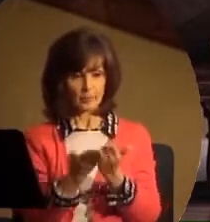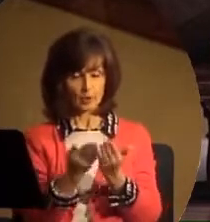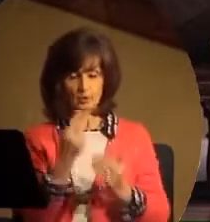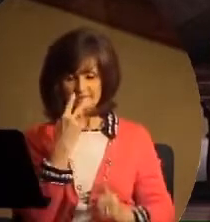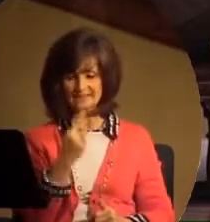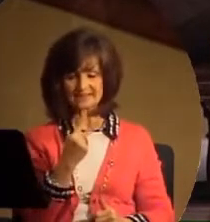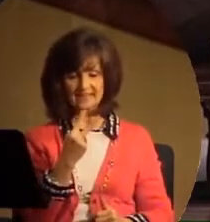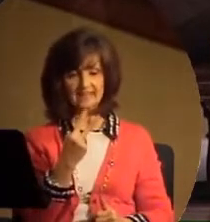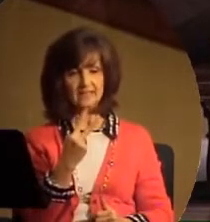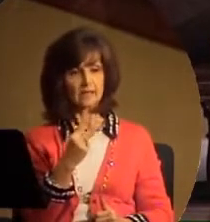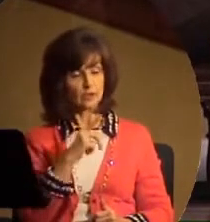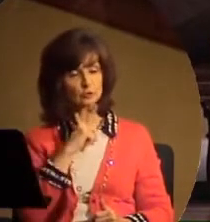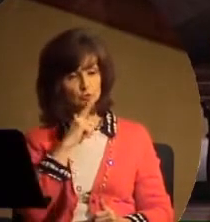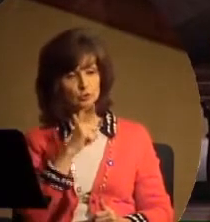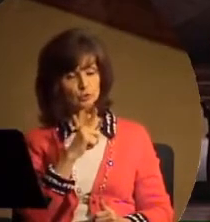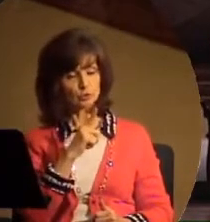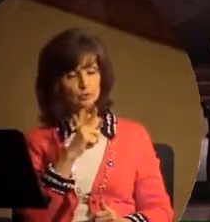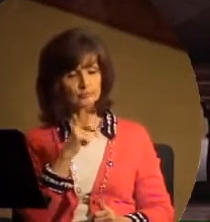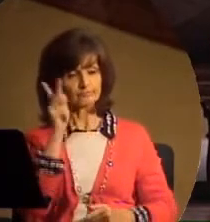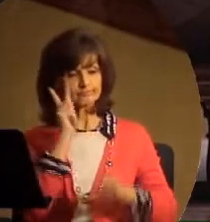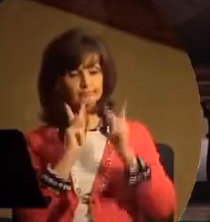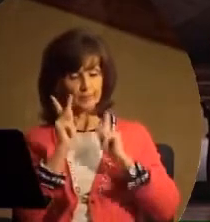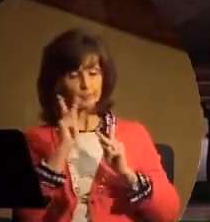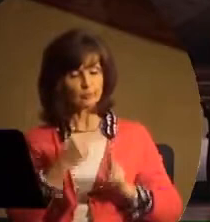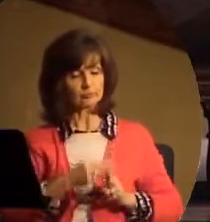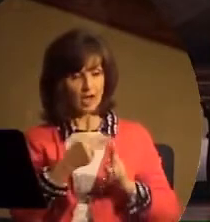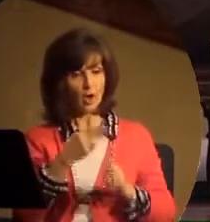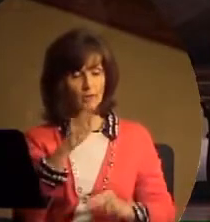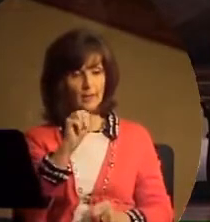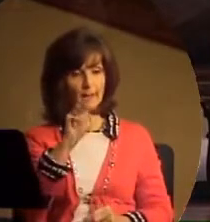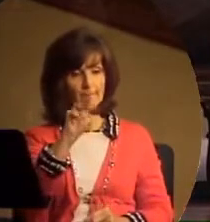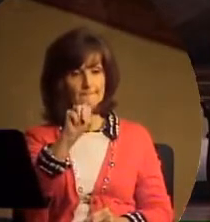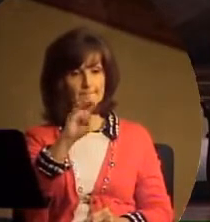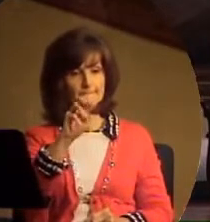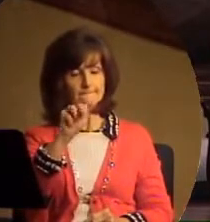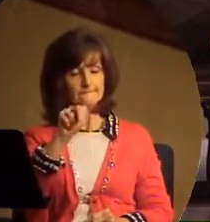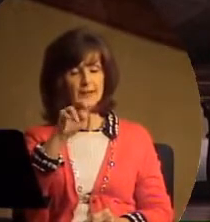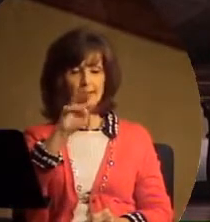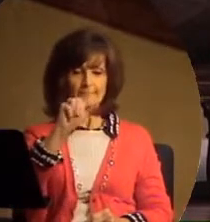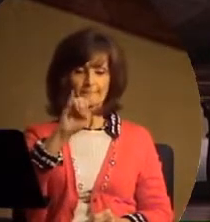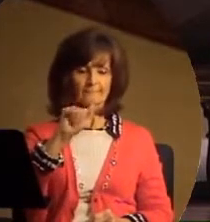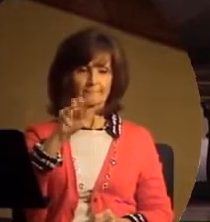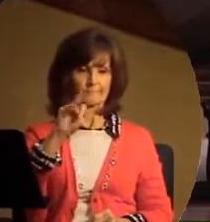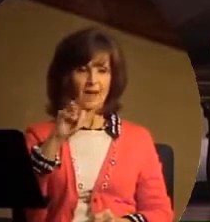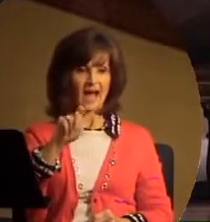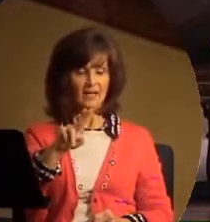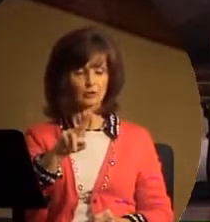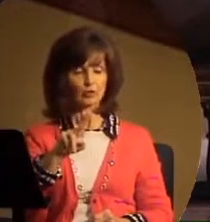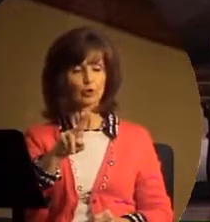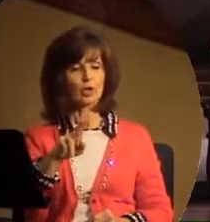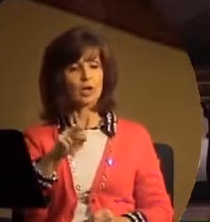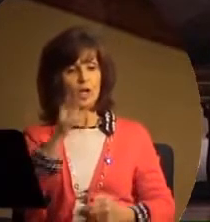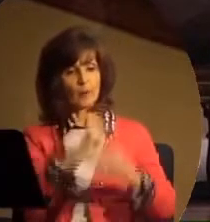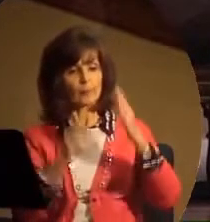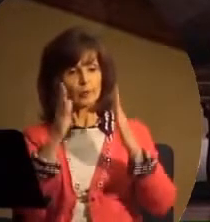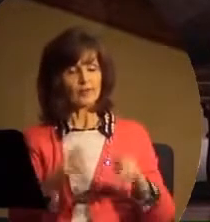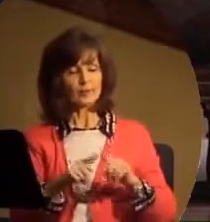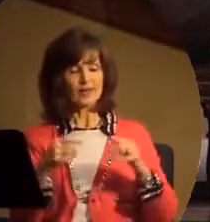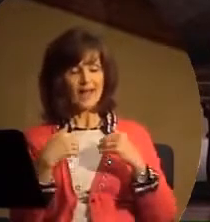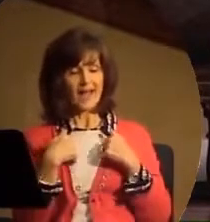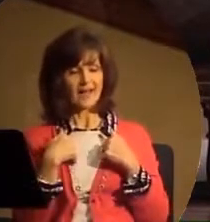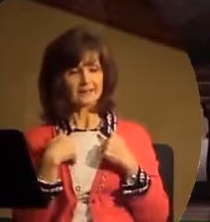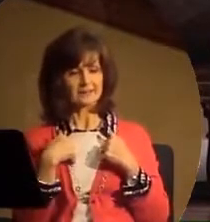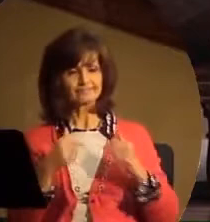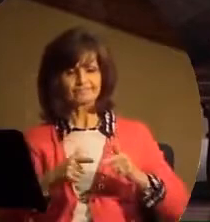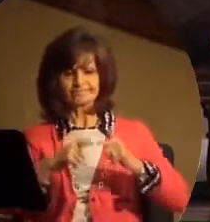find that although he may be known as a minor prophet, we also know that he had a major message. But here's the